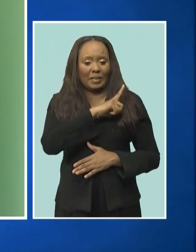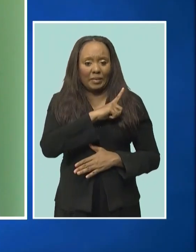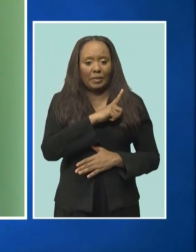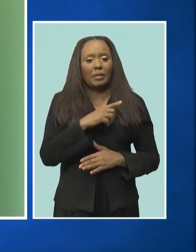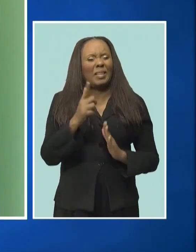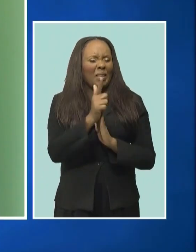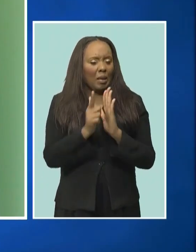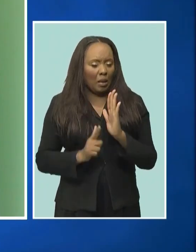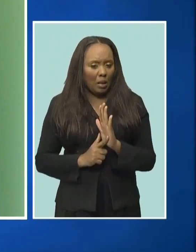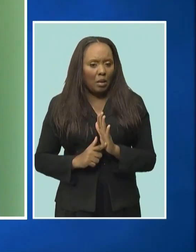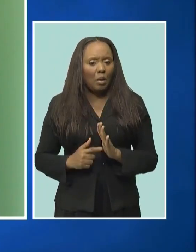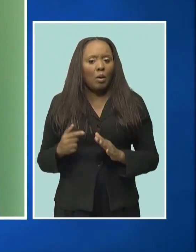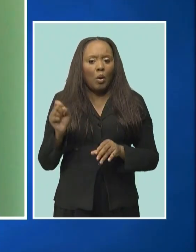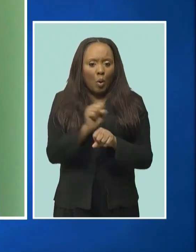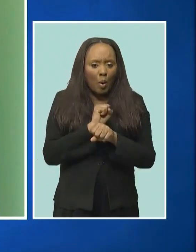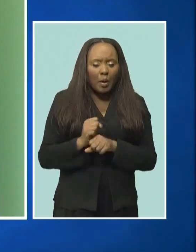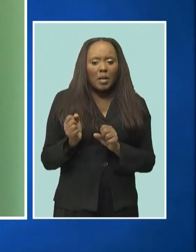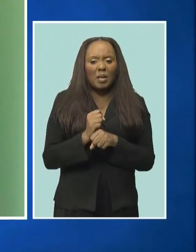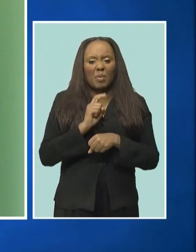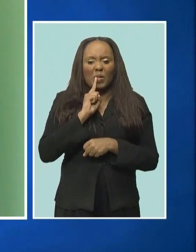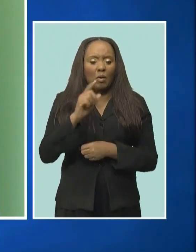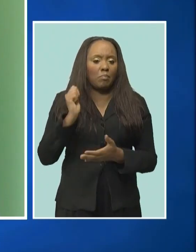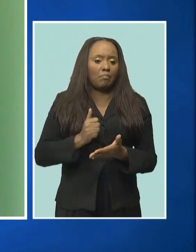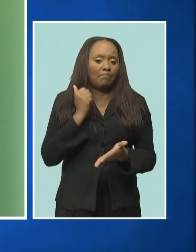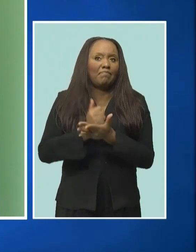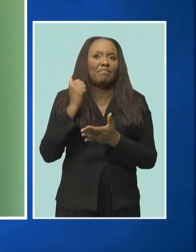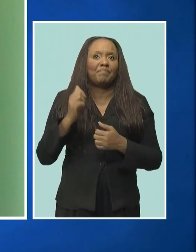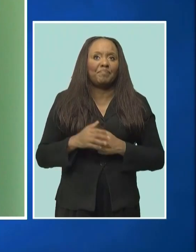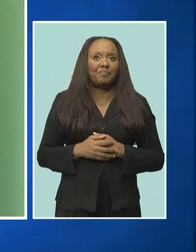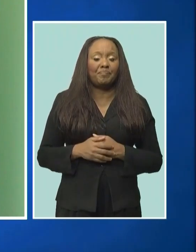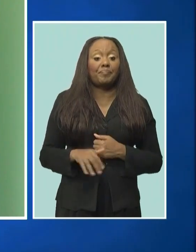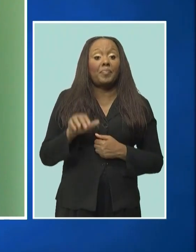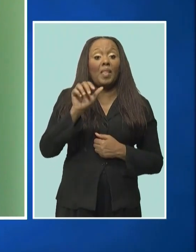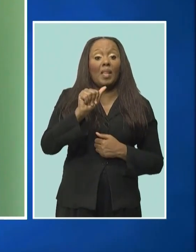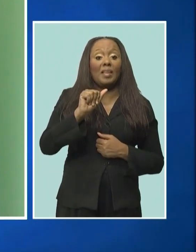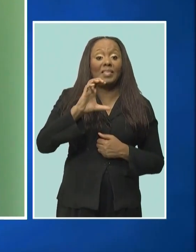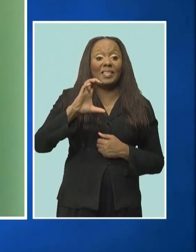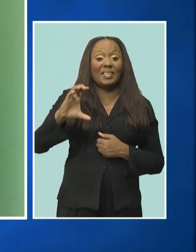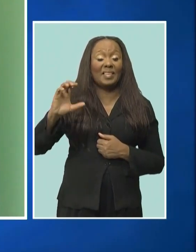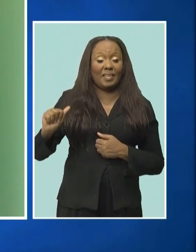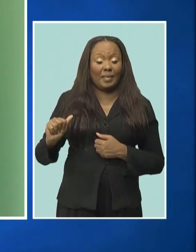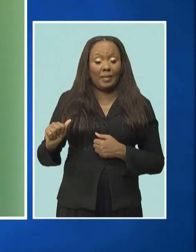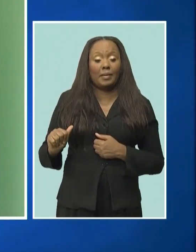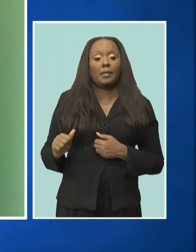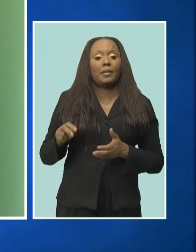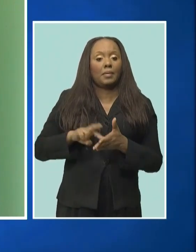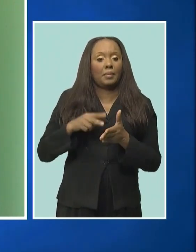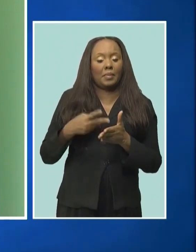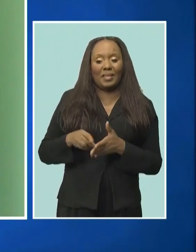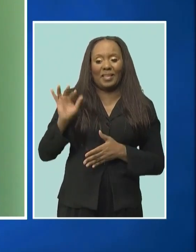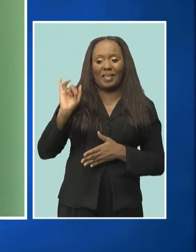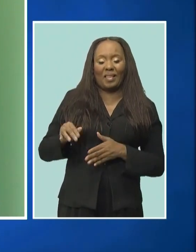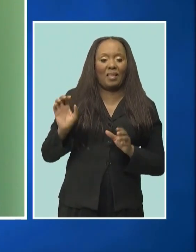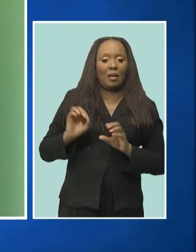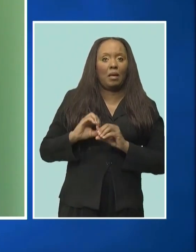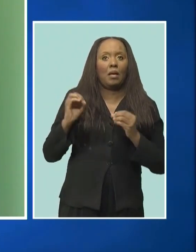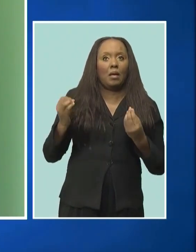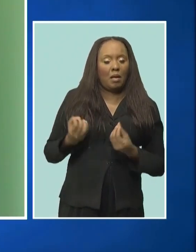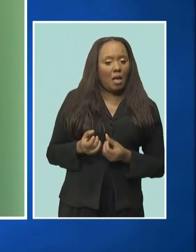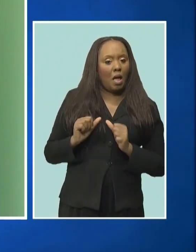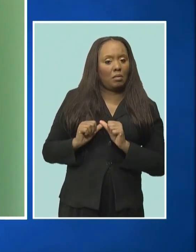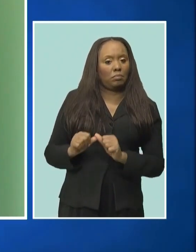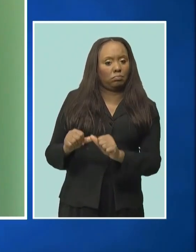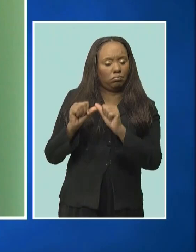national framework. The renewal of recognition of the ACCA signifies that this organization has successfully